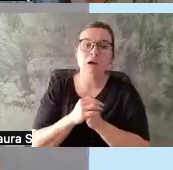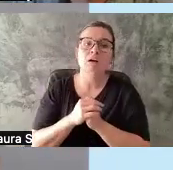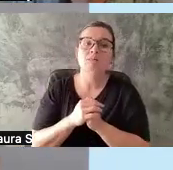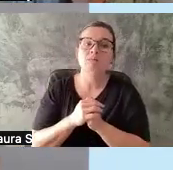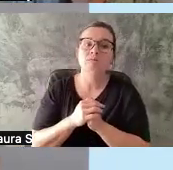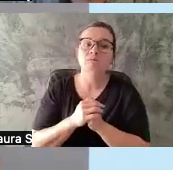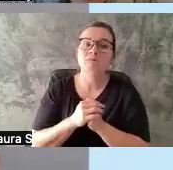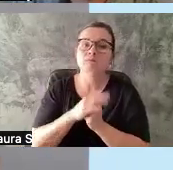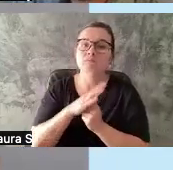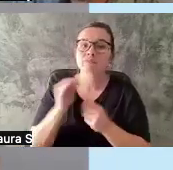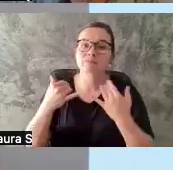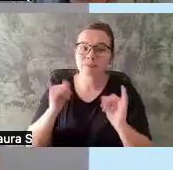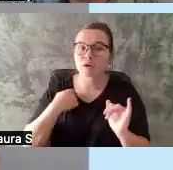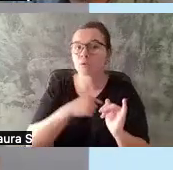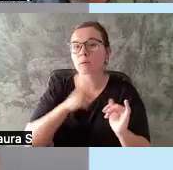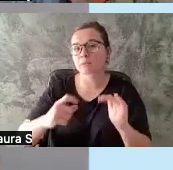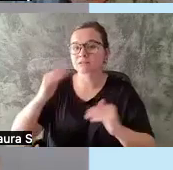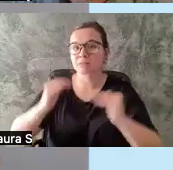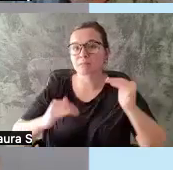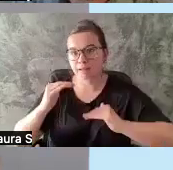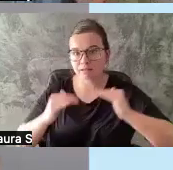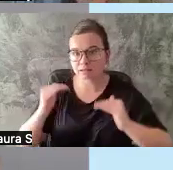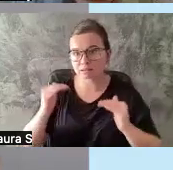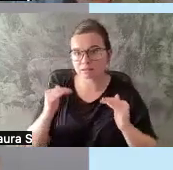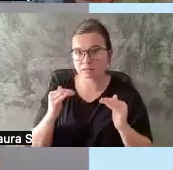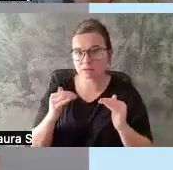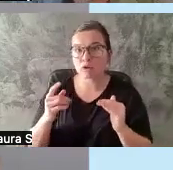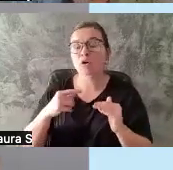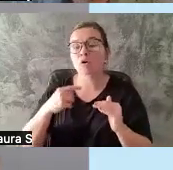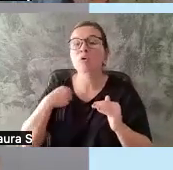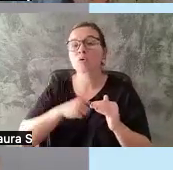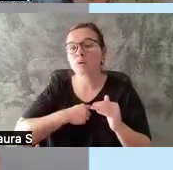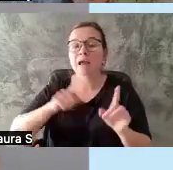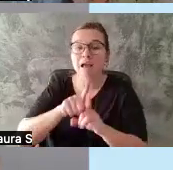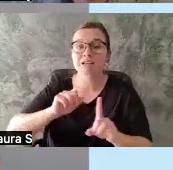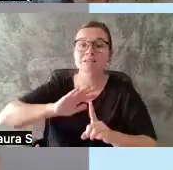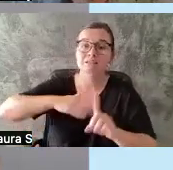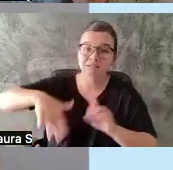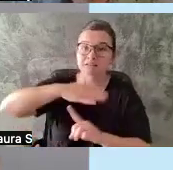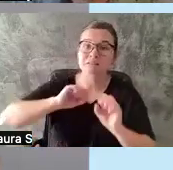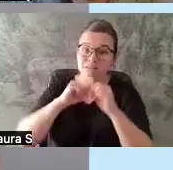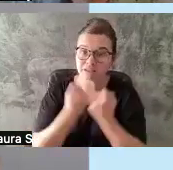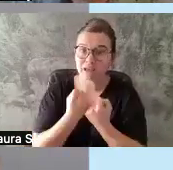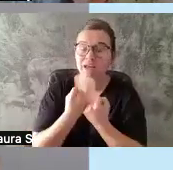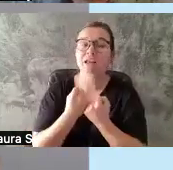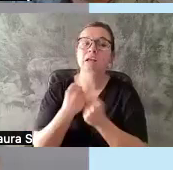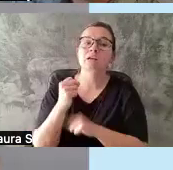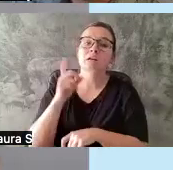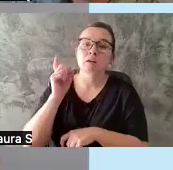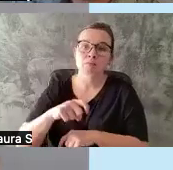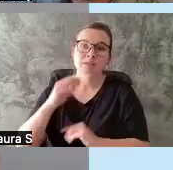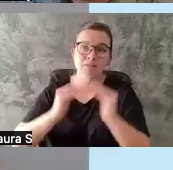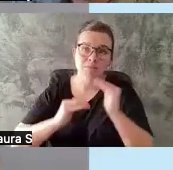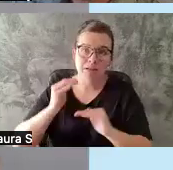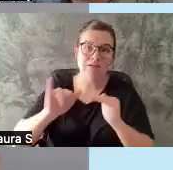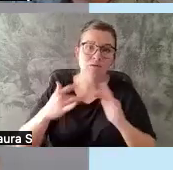yet we have to balance those, or arguably as a society, like, we have to balance